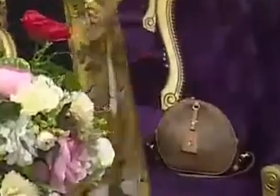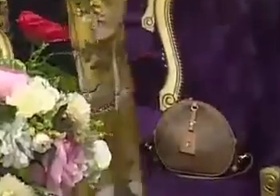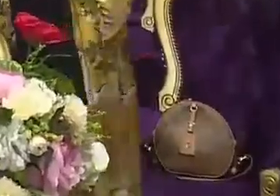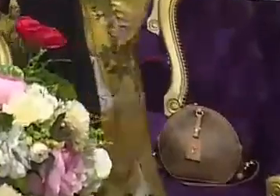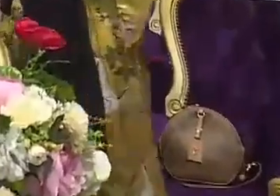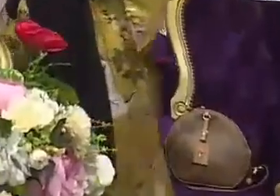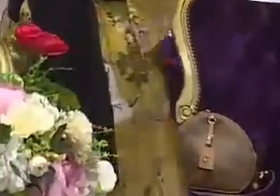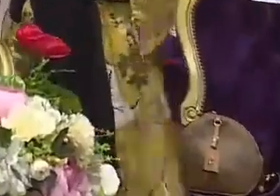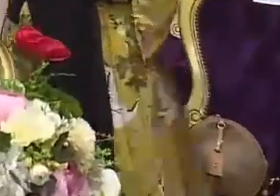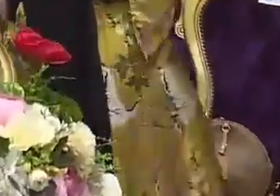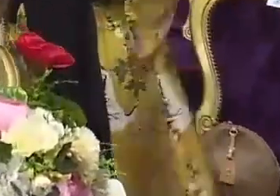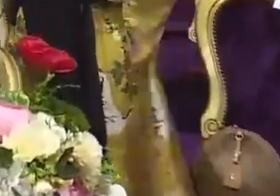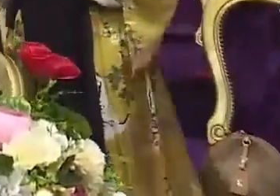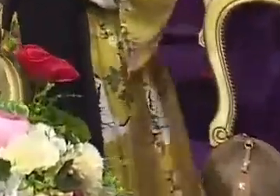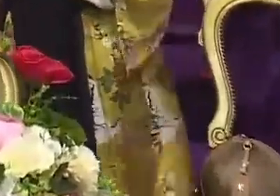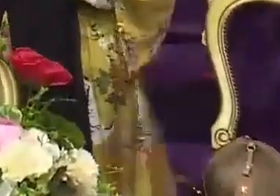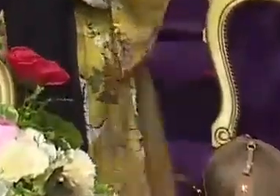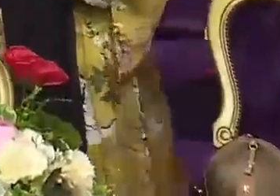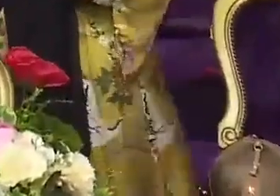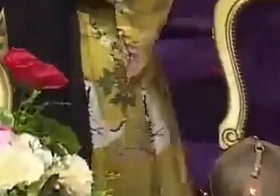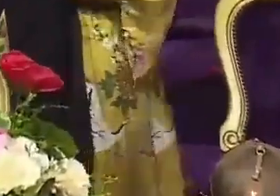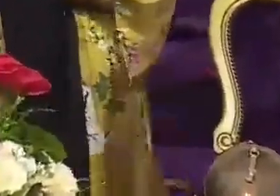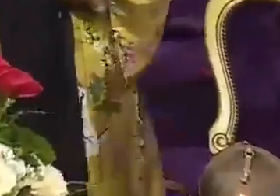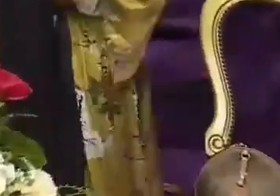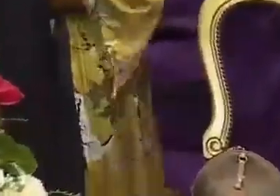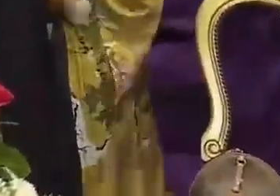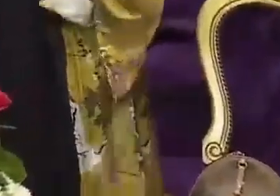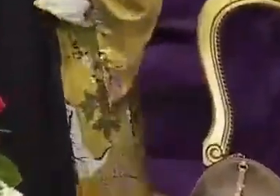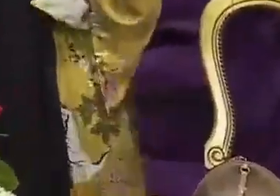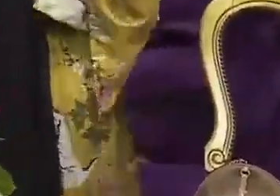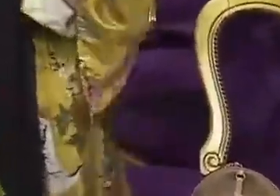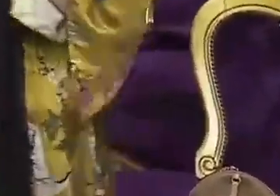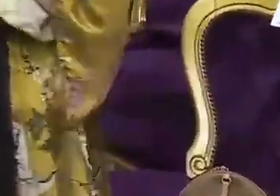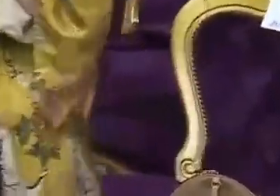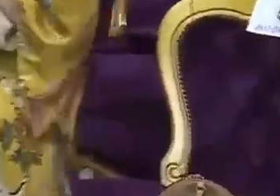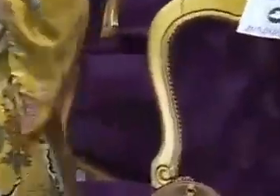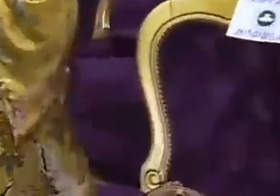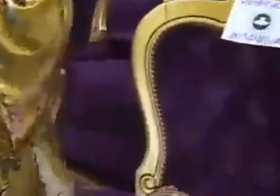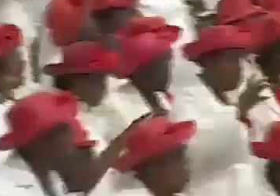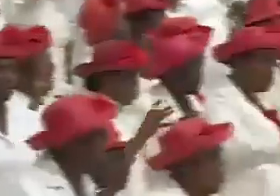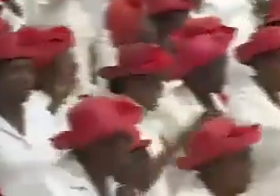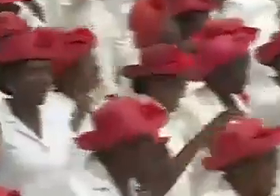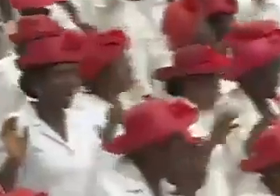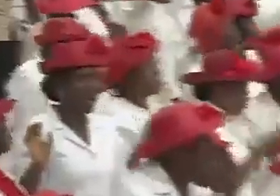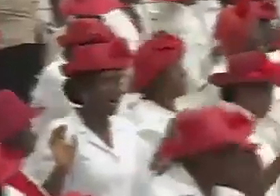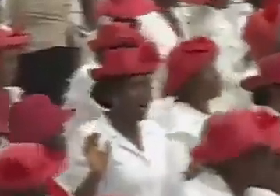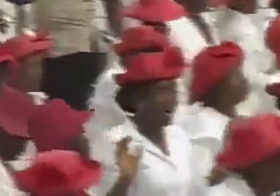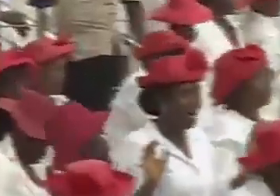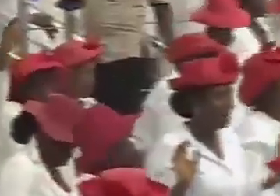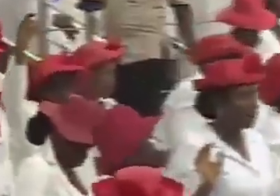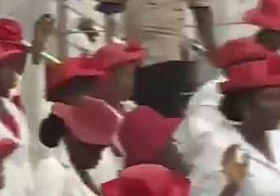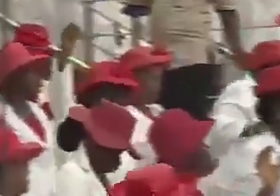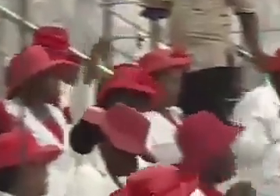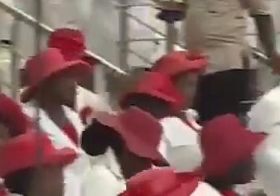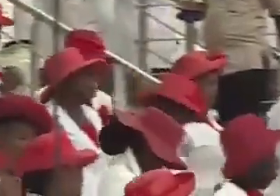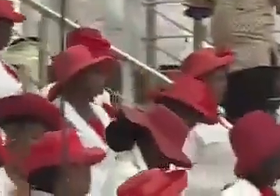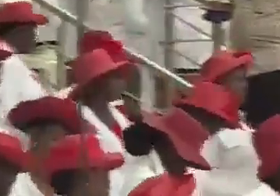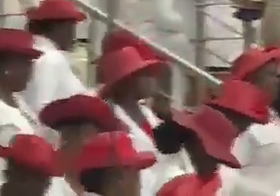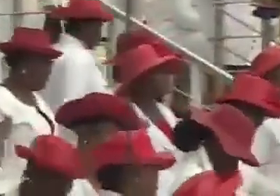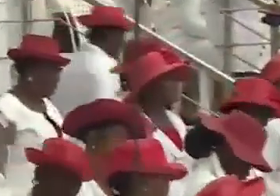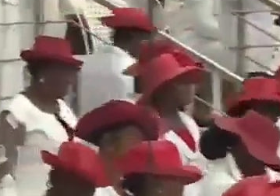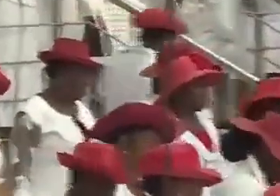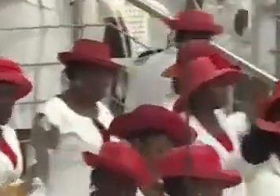Pray that prayer. Every work of the devil, every war,